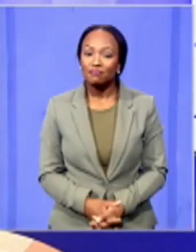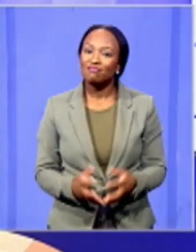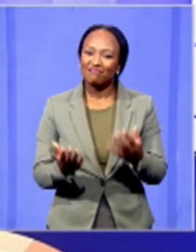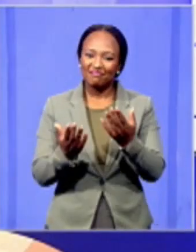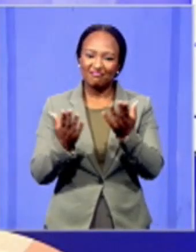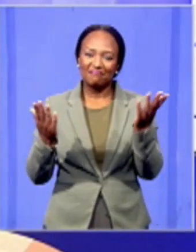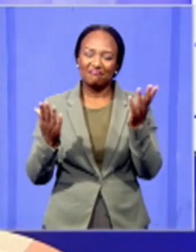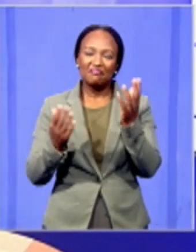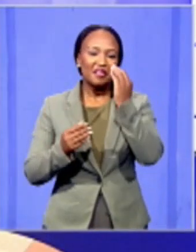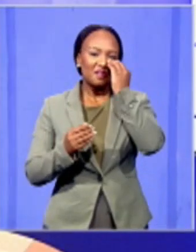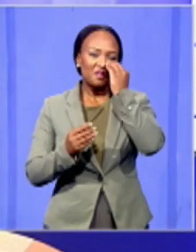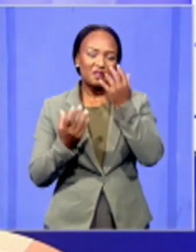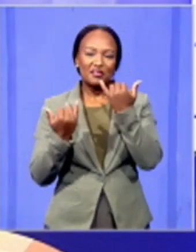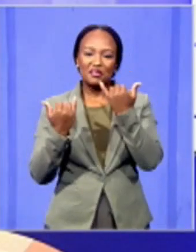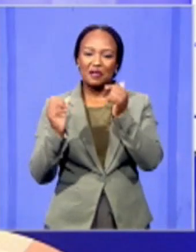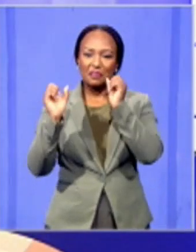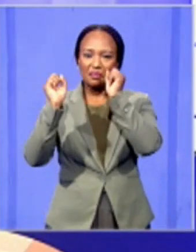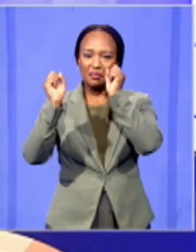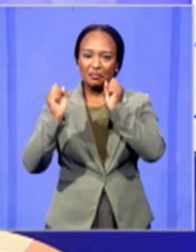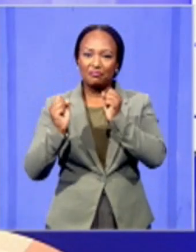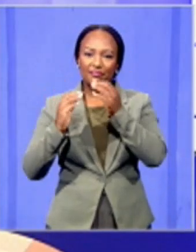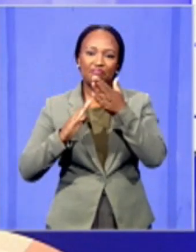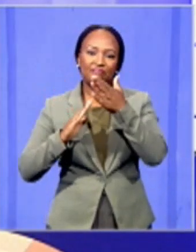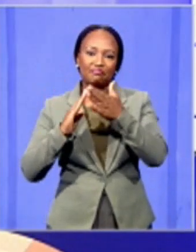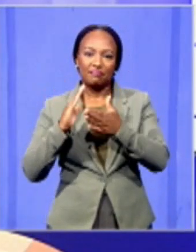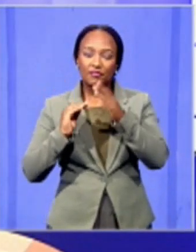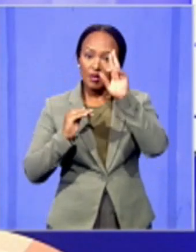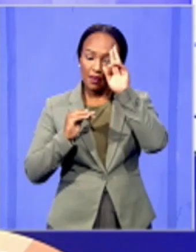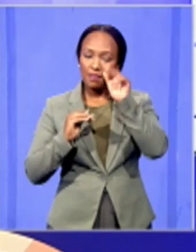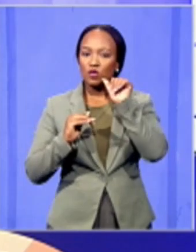Bagešo tema ya rena e felela mo gomme gopela gore ba sehlopha sa